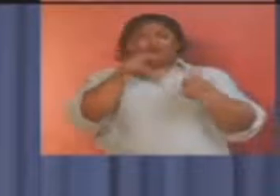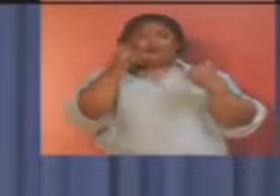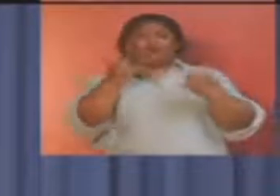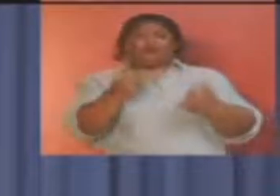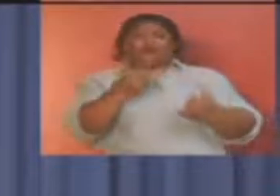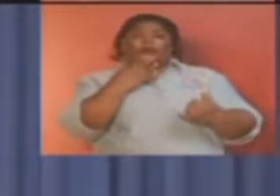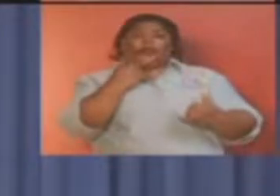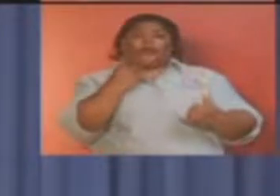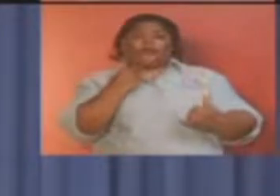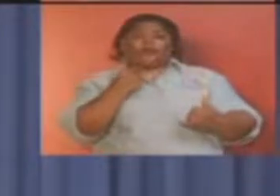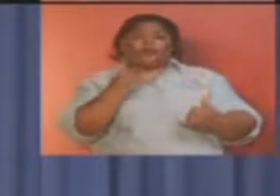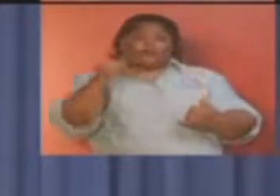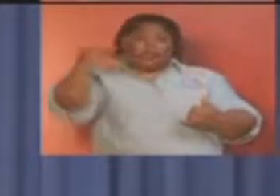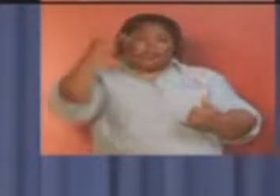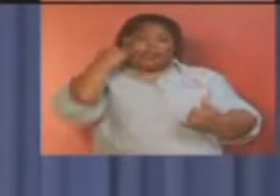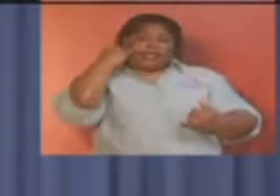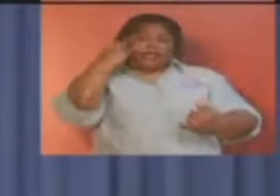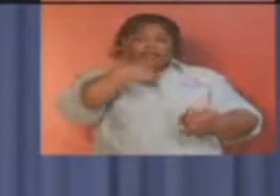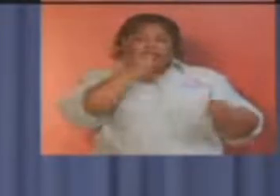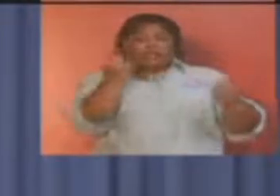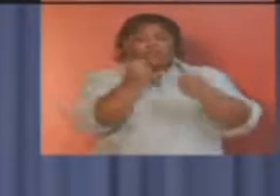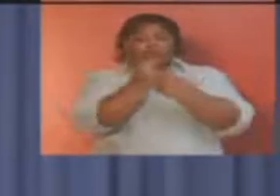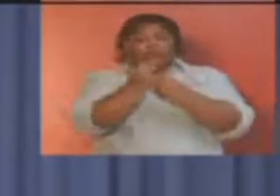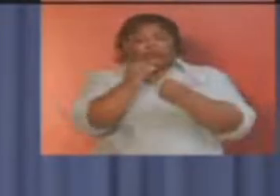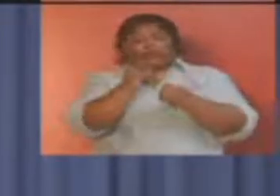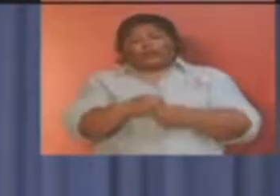shorter will be the period of purgatory.